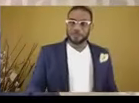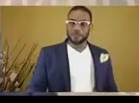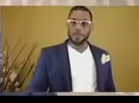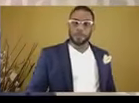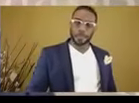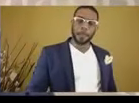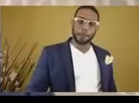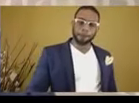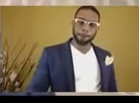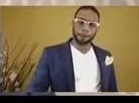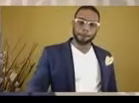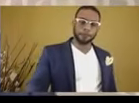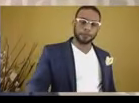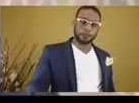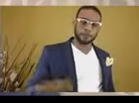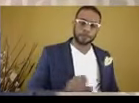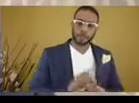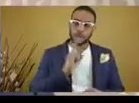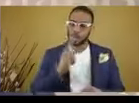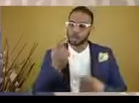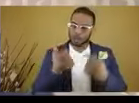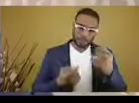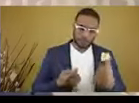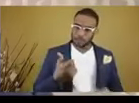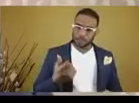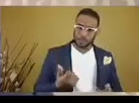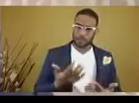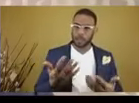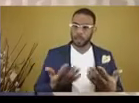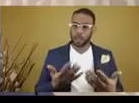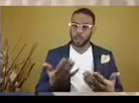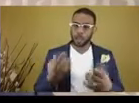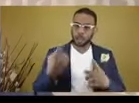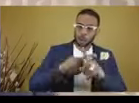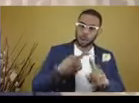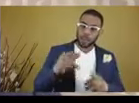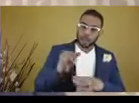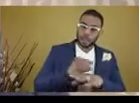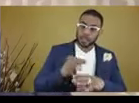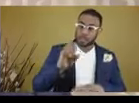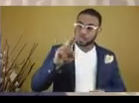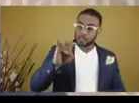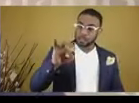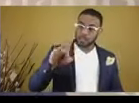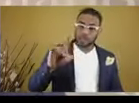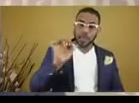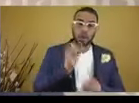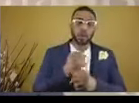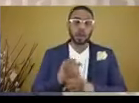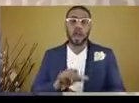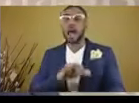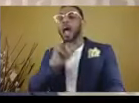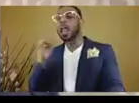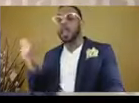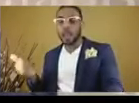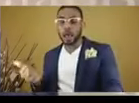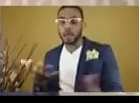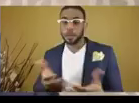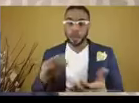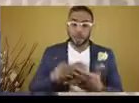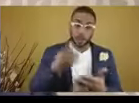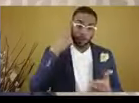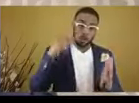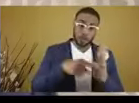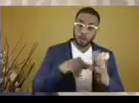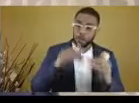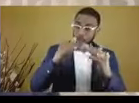thing is, we want to make sure that they eliminate the mortgage interest subsidy. That would create another pot of money for affordable